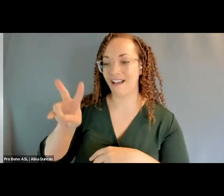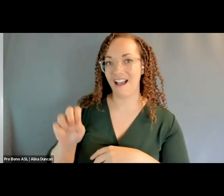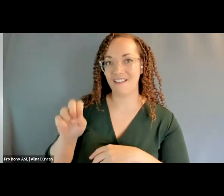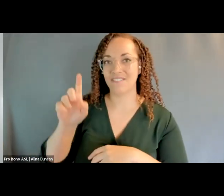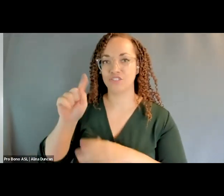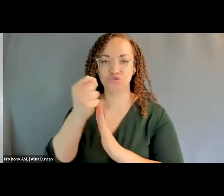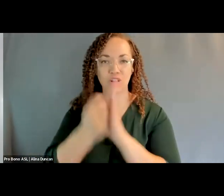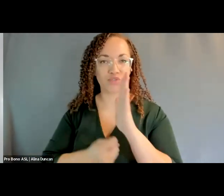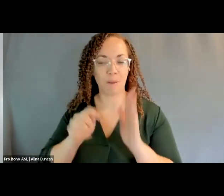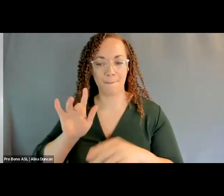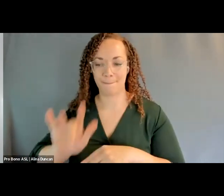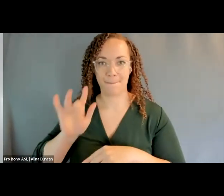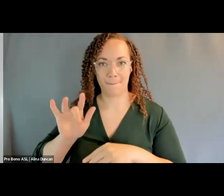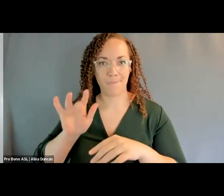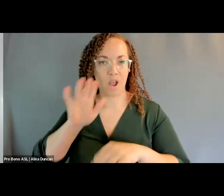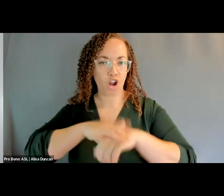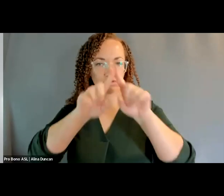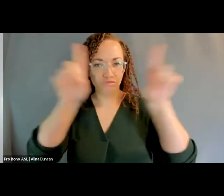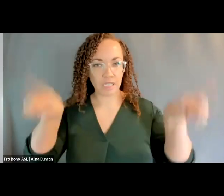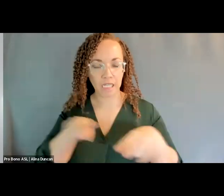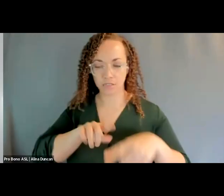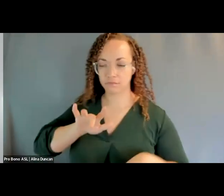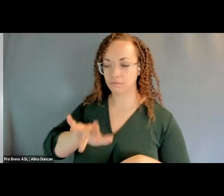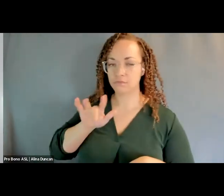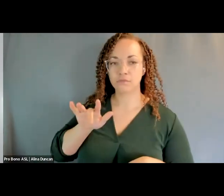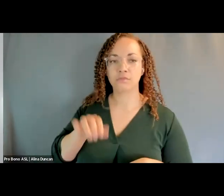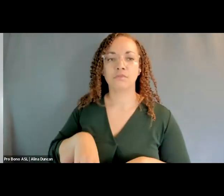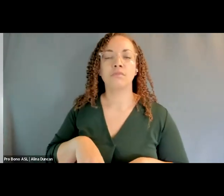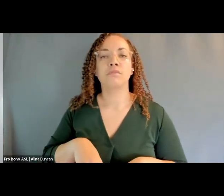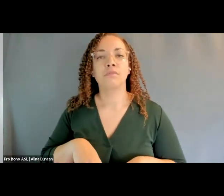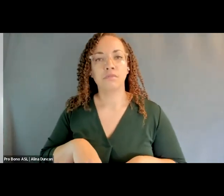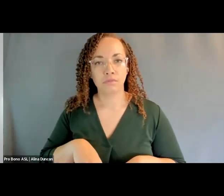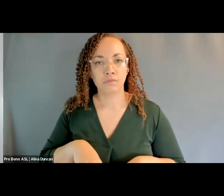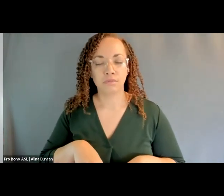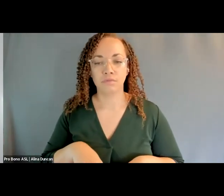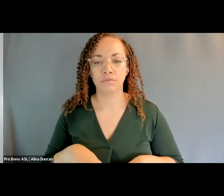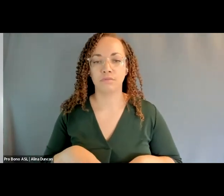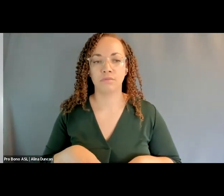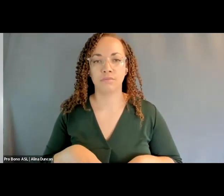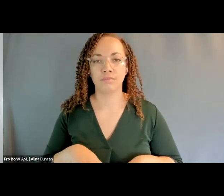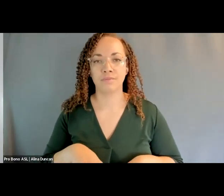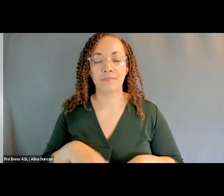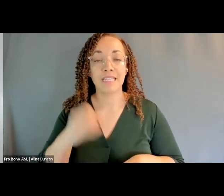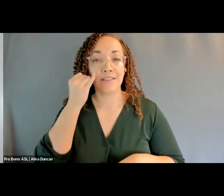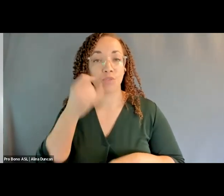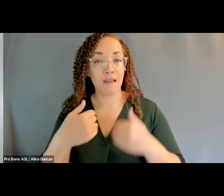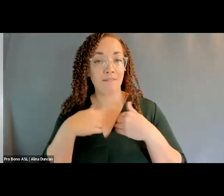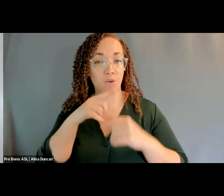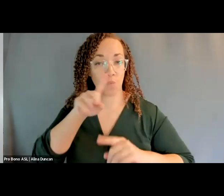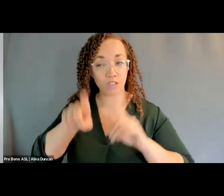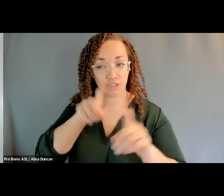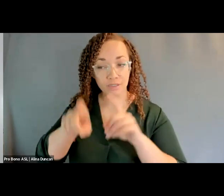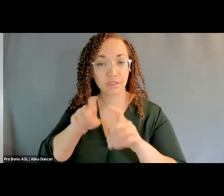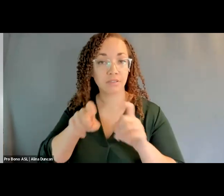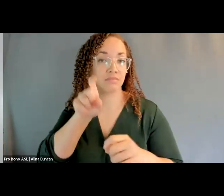your screen or on the three dots where it reads more and click on the live transcript button there. If you have questions or